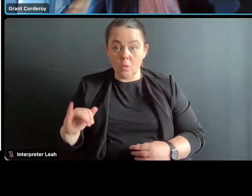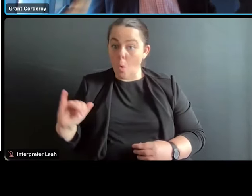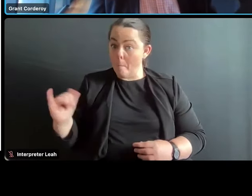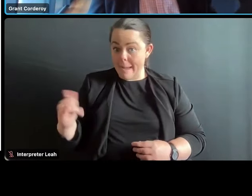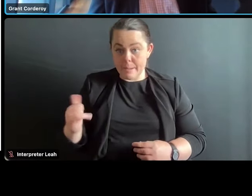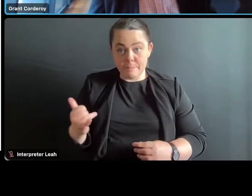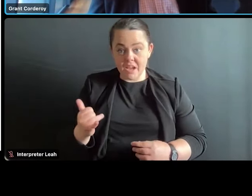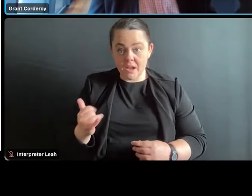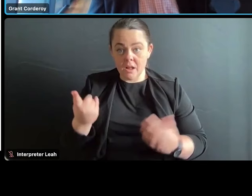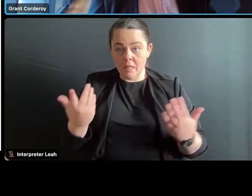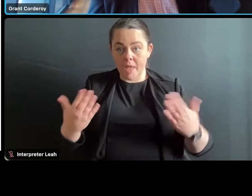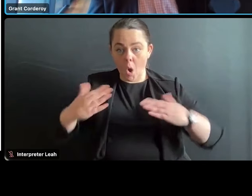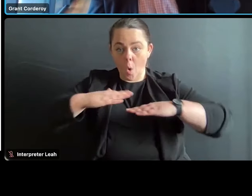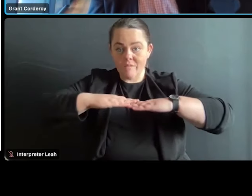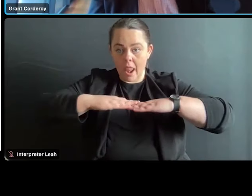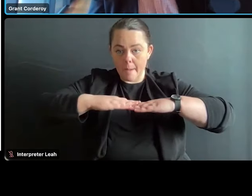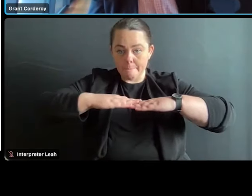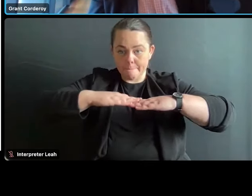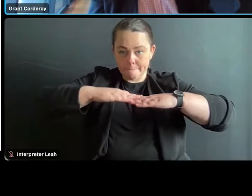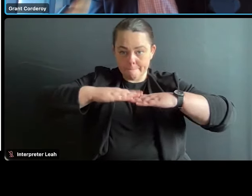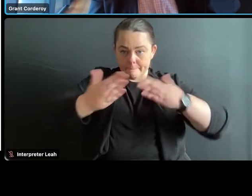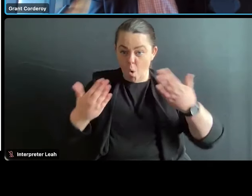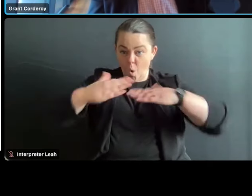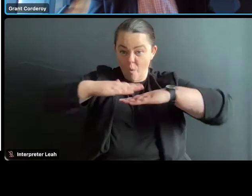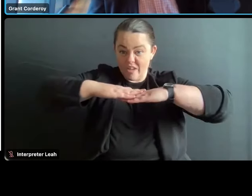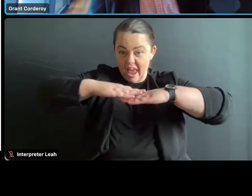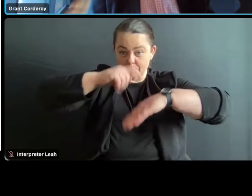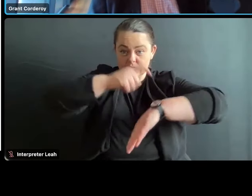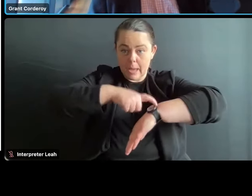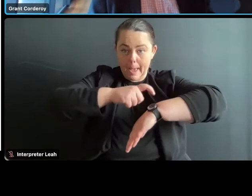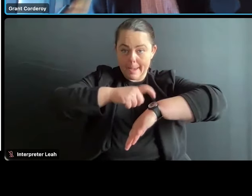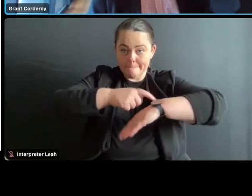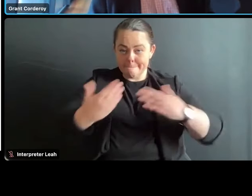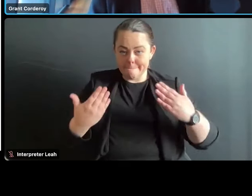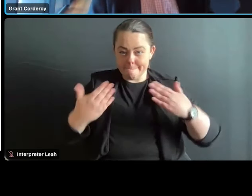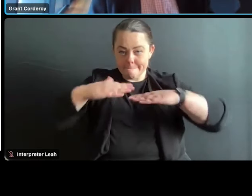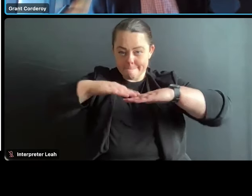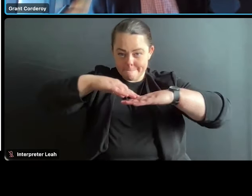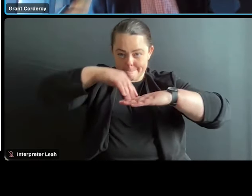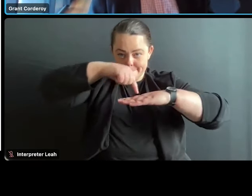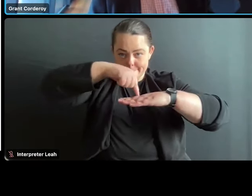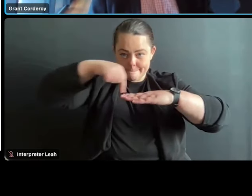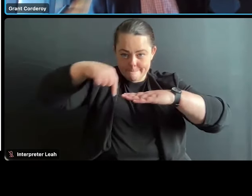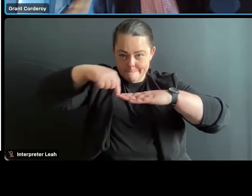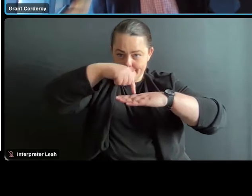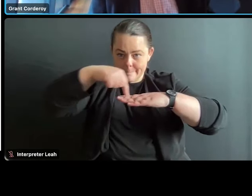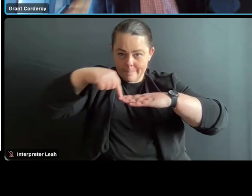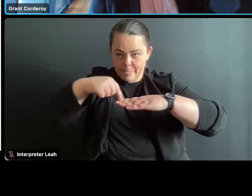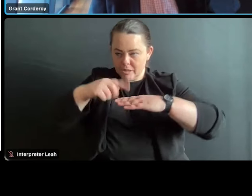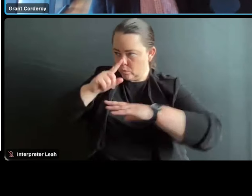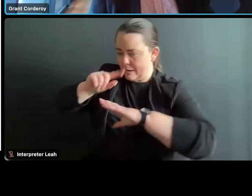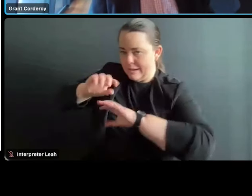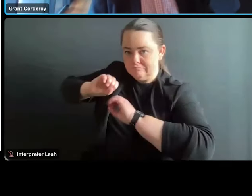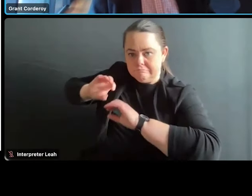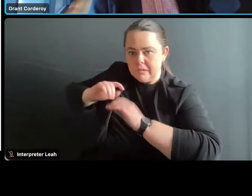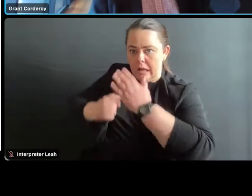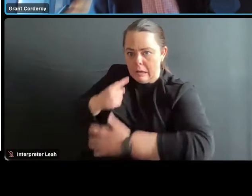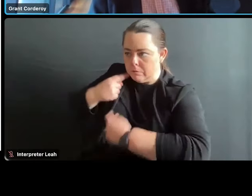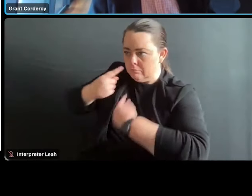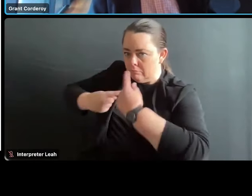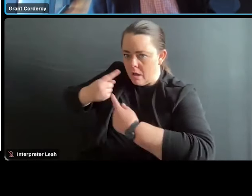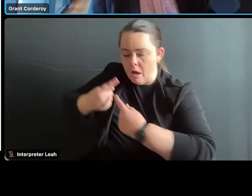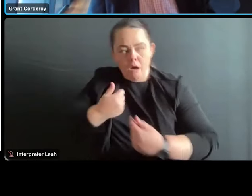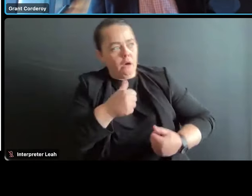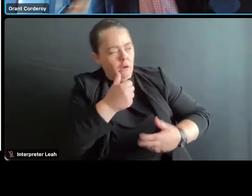shifts. So again, use your methodology. Be consistent with it. If they cross over shifts, you might